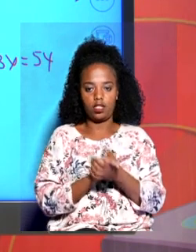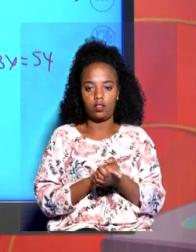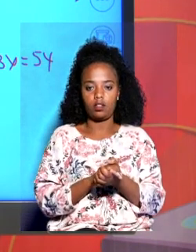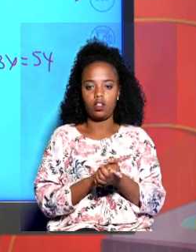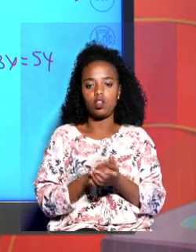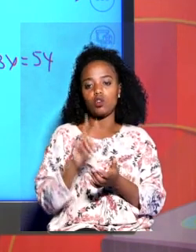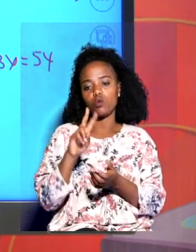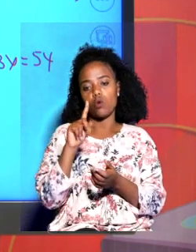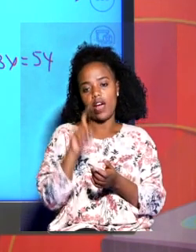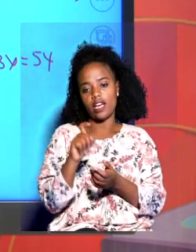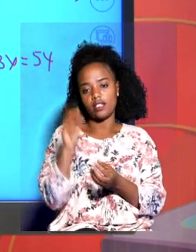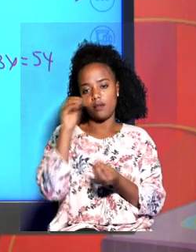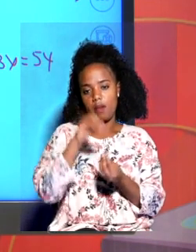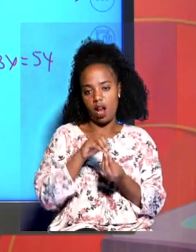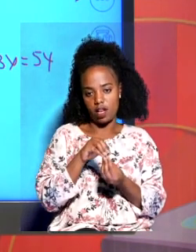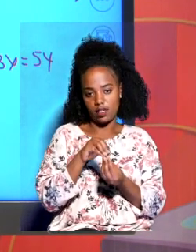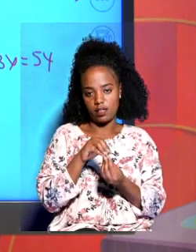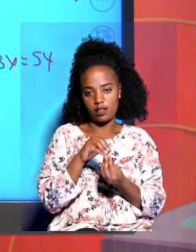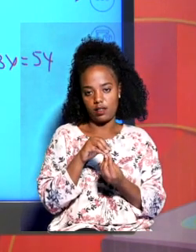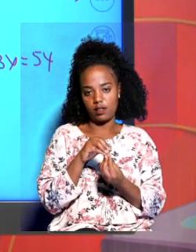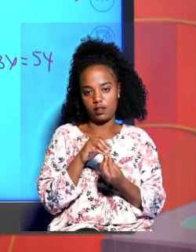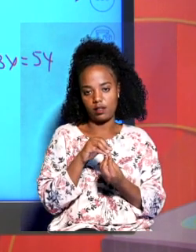one, 2x plus